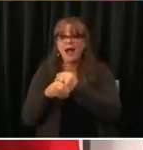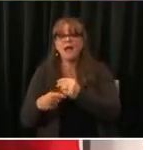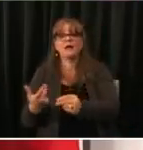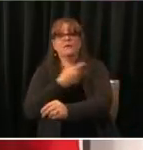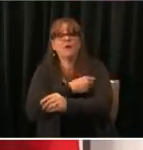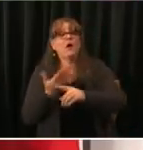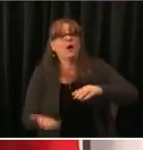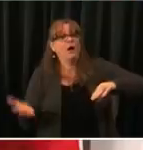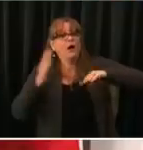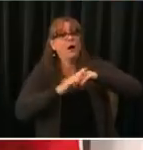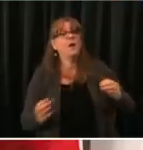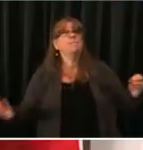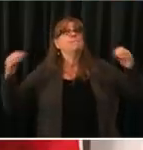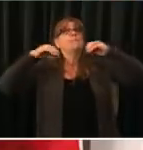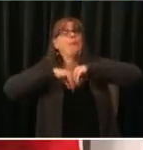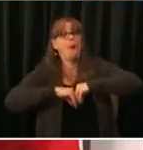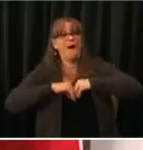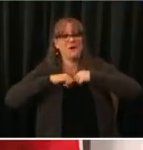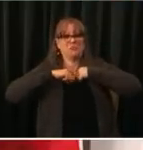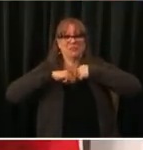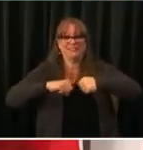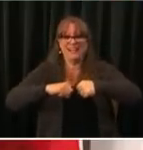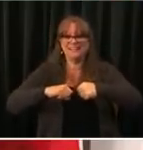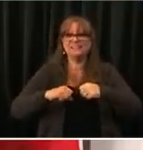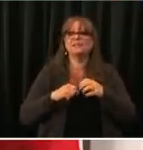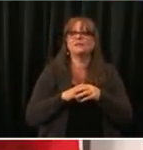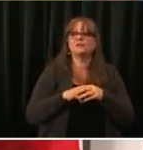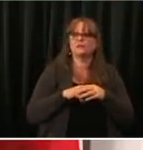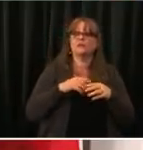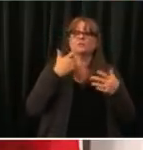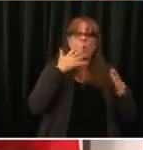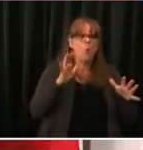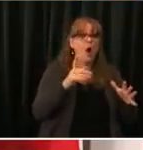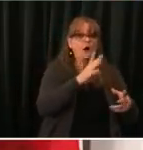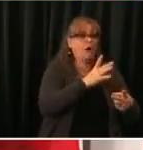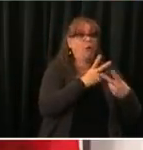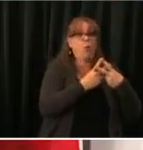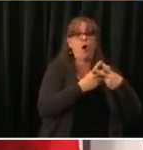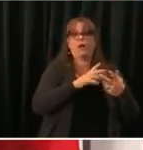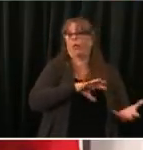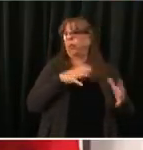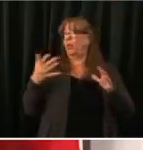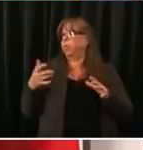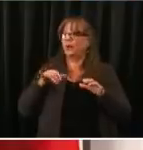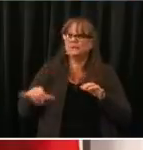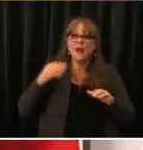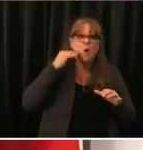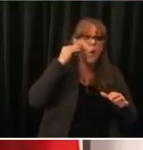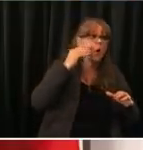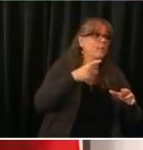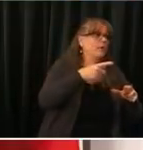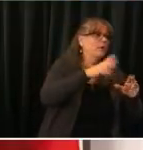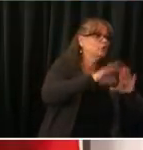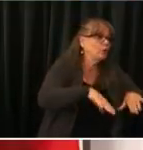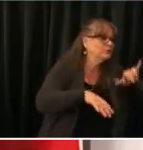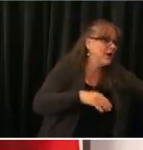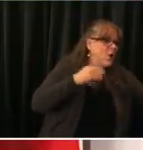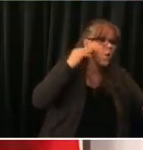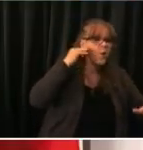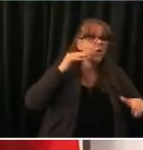disruptive quarantines that knock out teachers and faculty for periods of time. Of course, the students will still need to have the